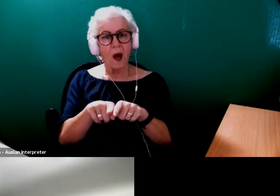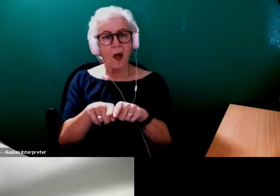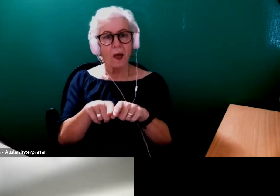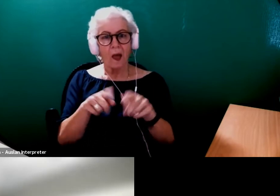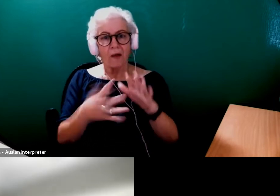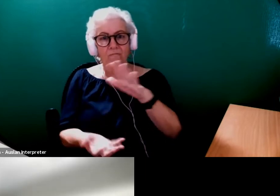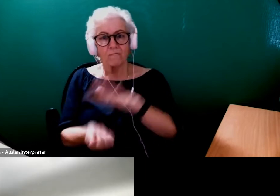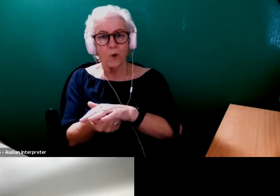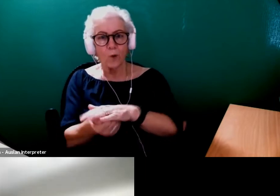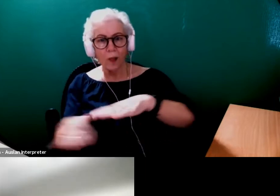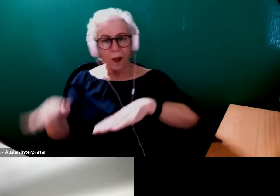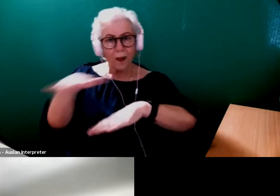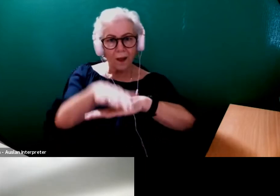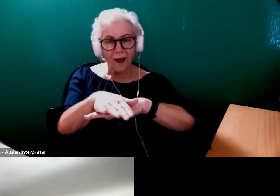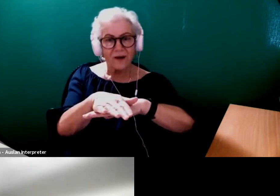the early